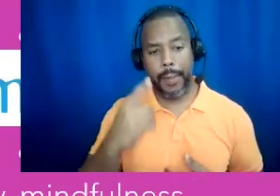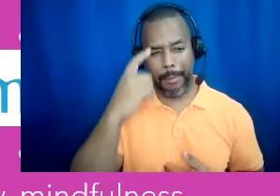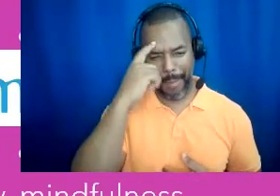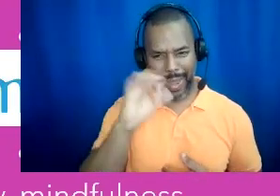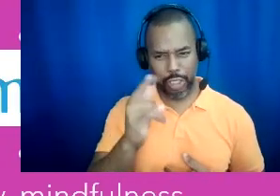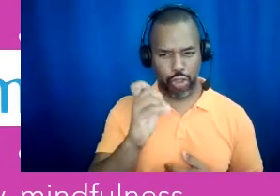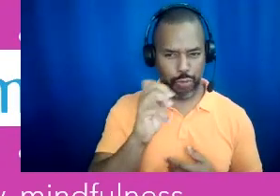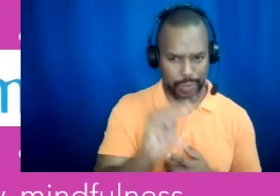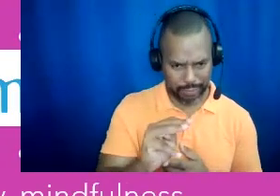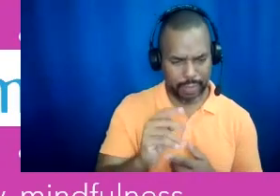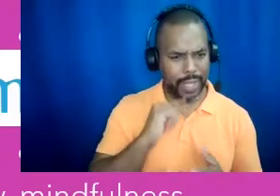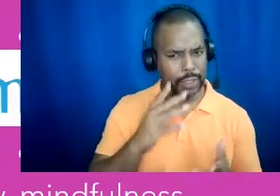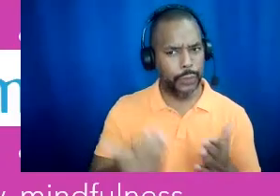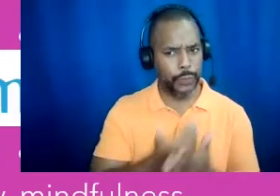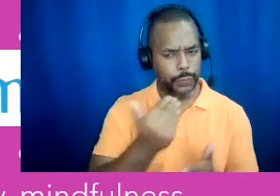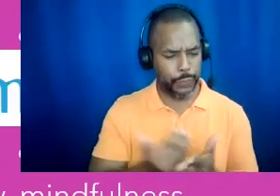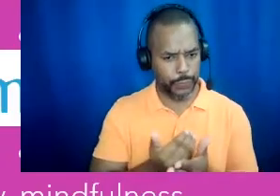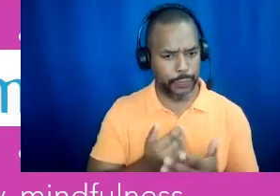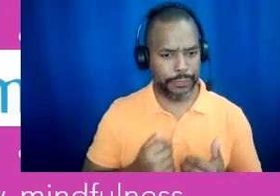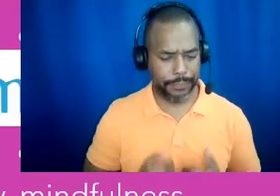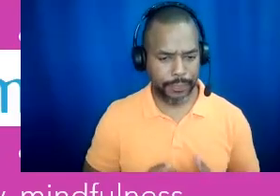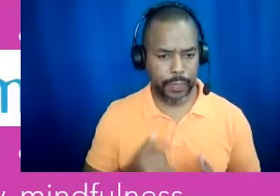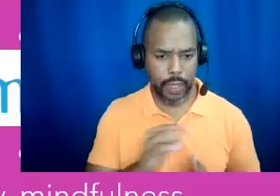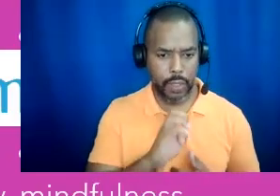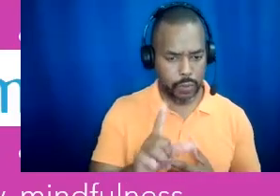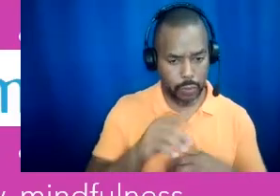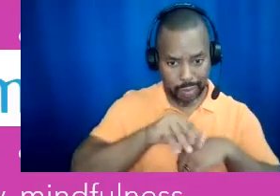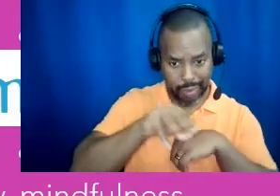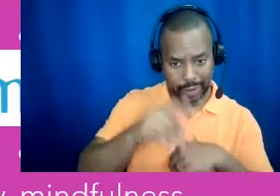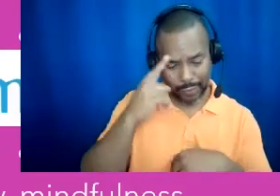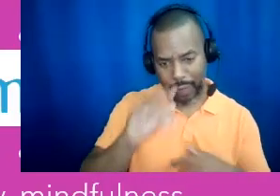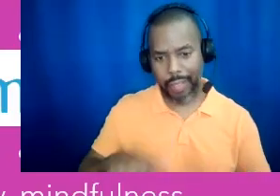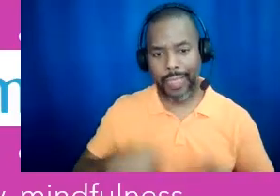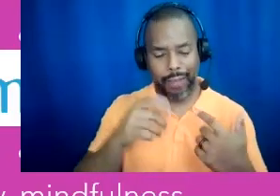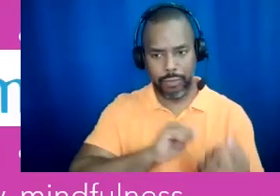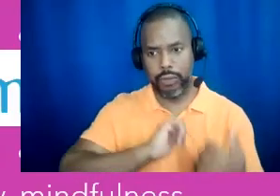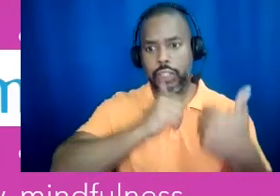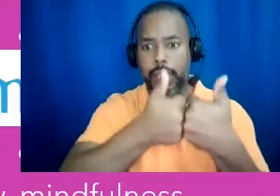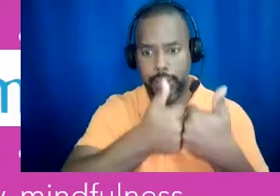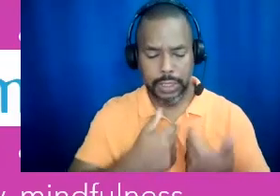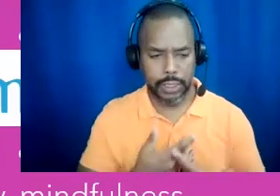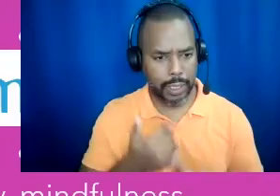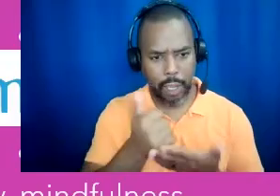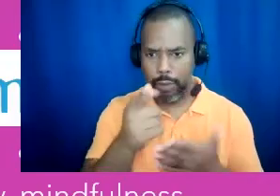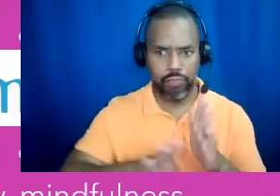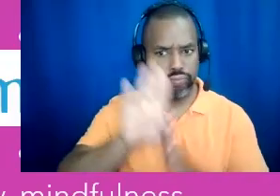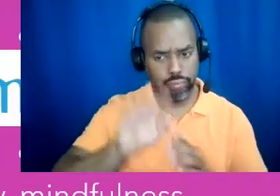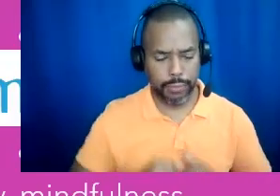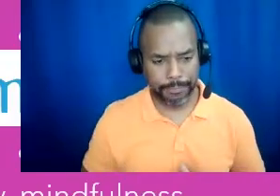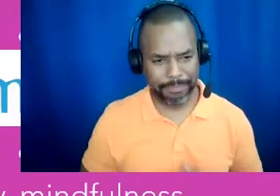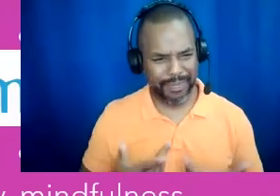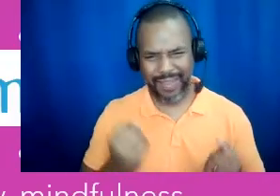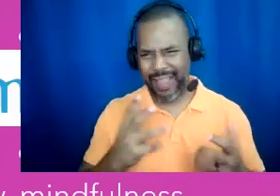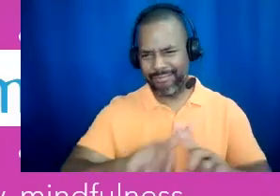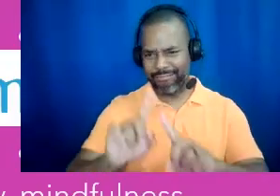new to me. It's actually a tool and guidance to help you face life challenges and to thrive. So they have a lot of different